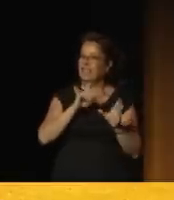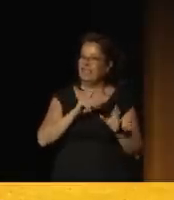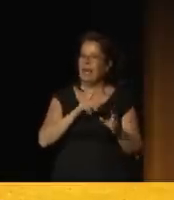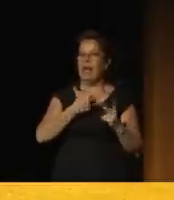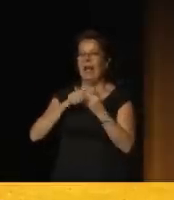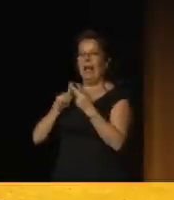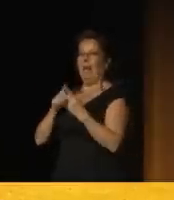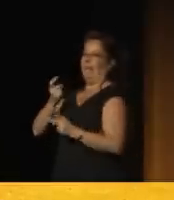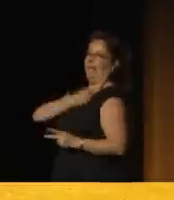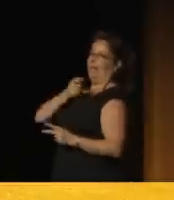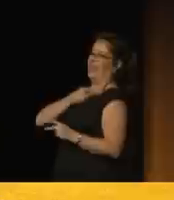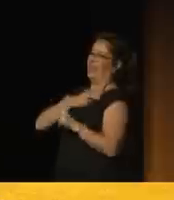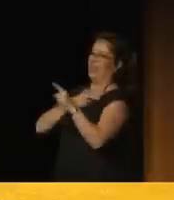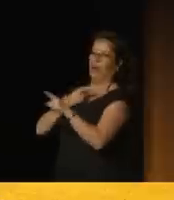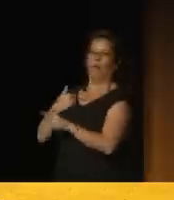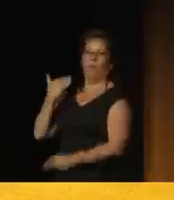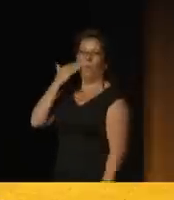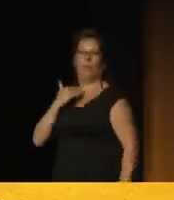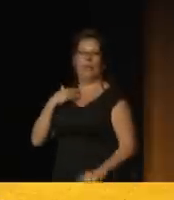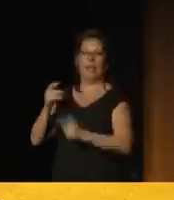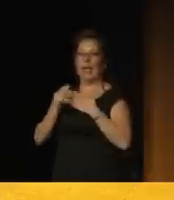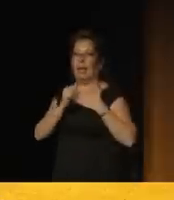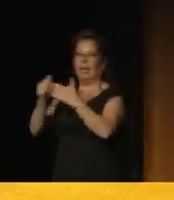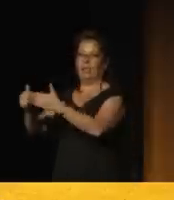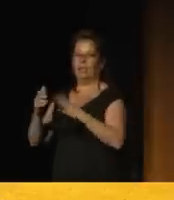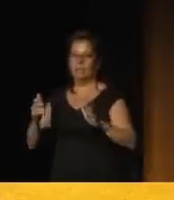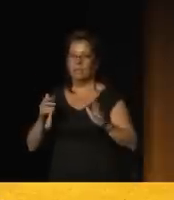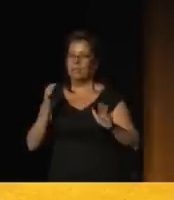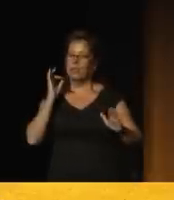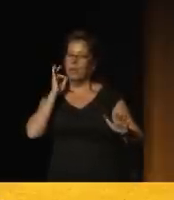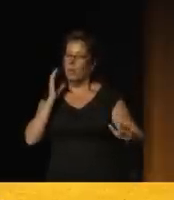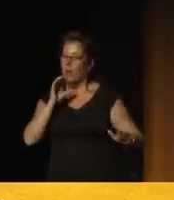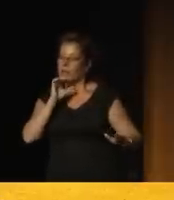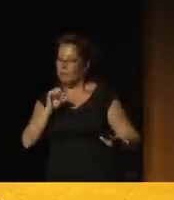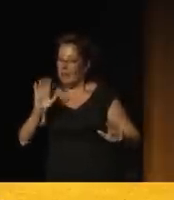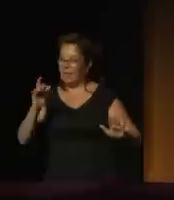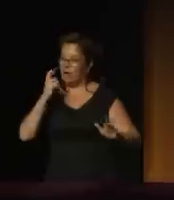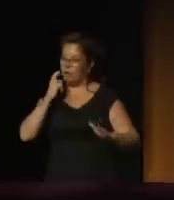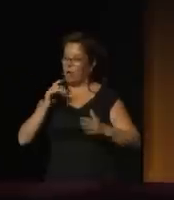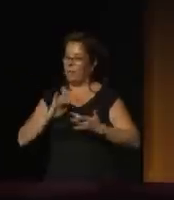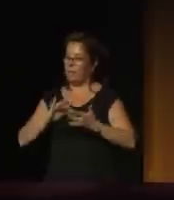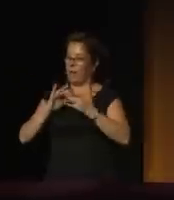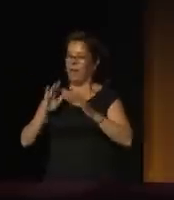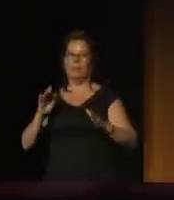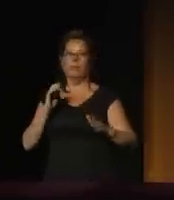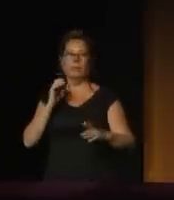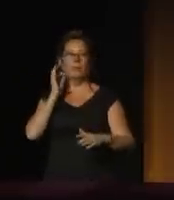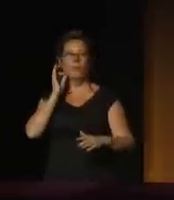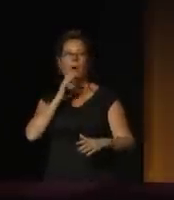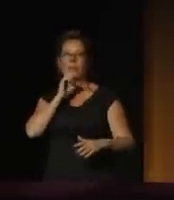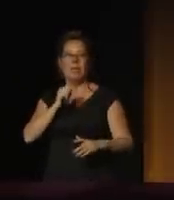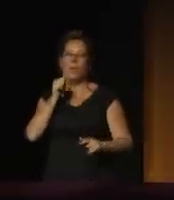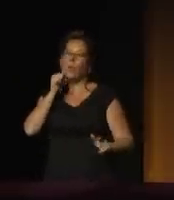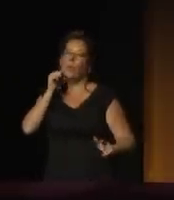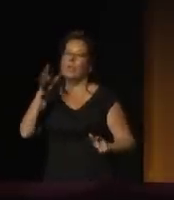woman. White males, I want to be polite when I say this, white men were not having it. It was